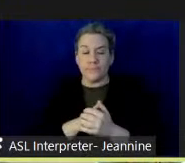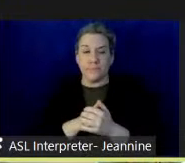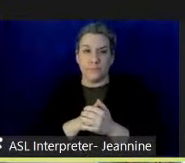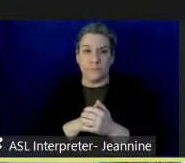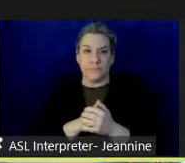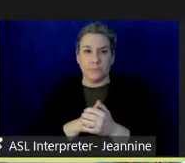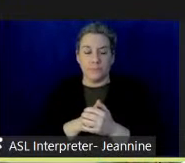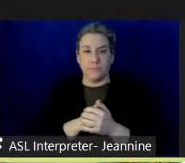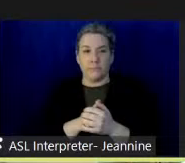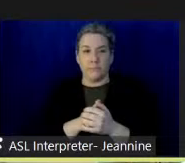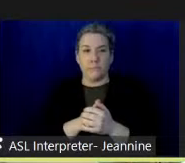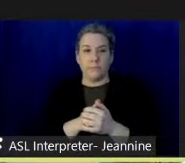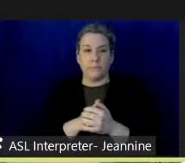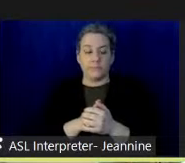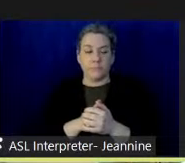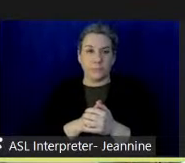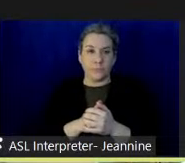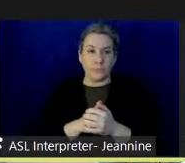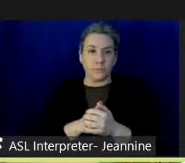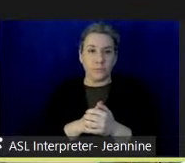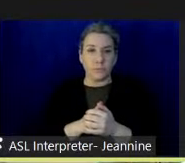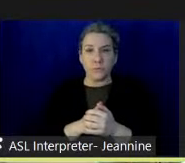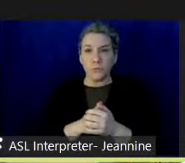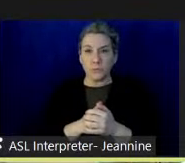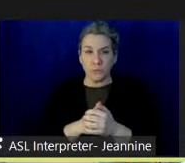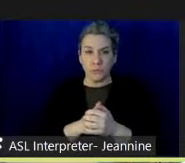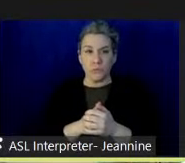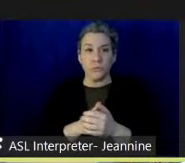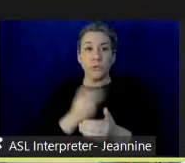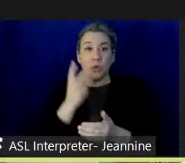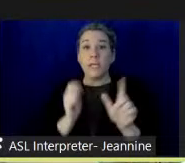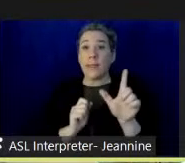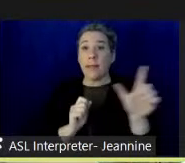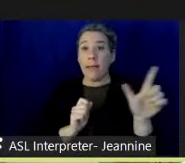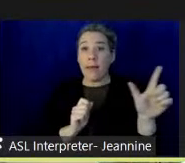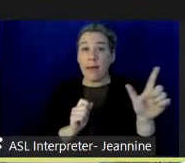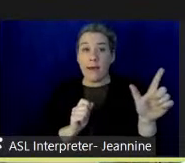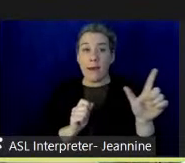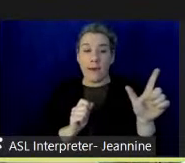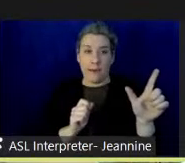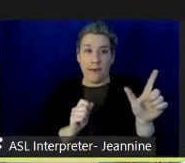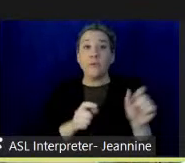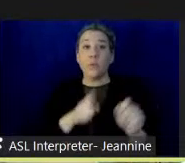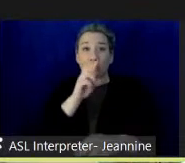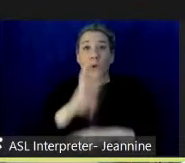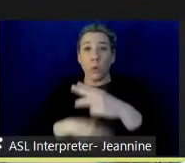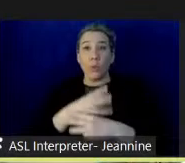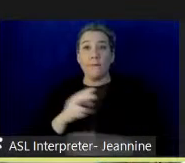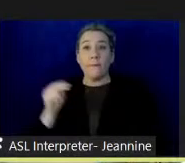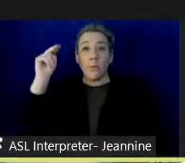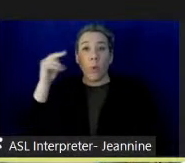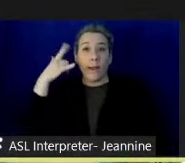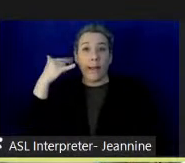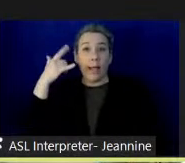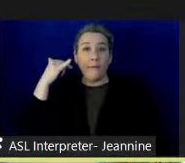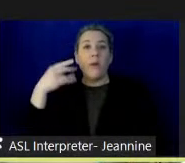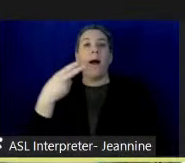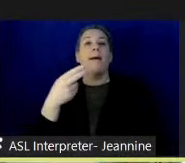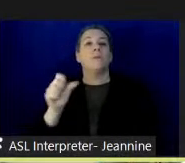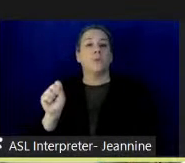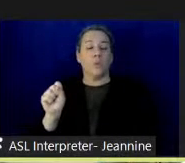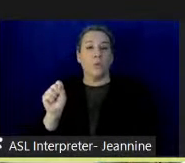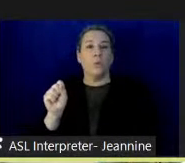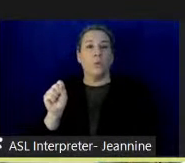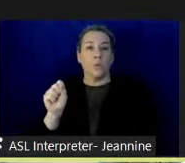into. Okay. On the left-hand side of your screen is a real-world example from Northern California. It was a high school that